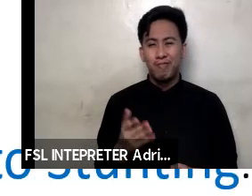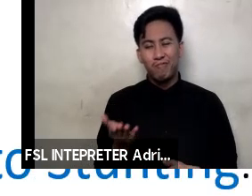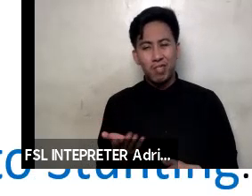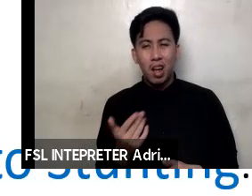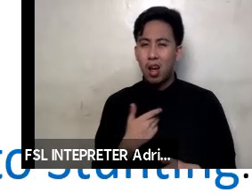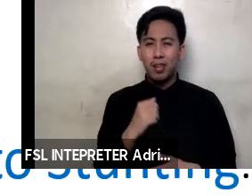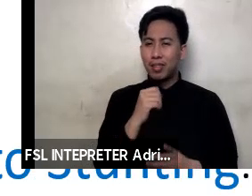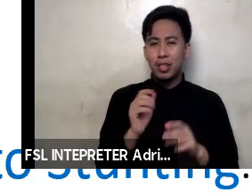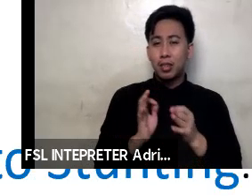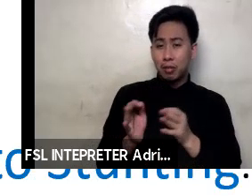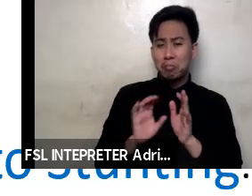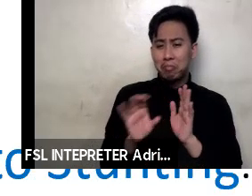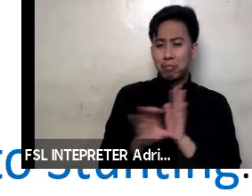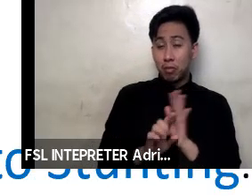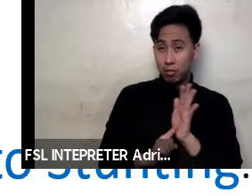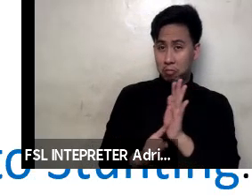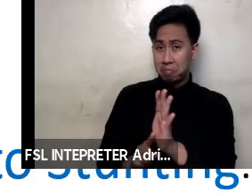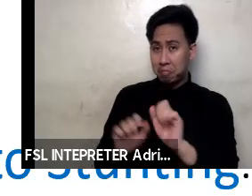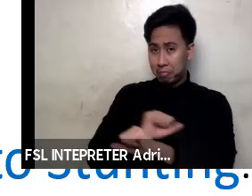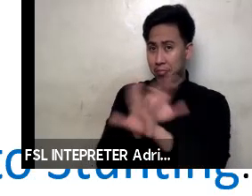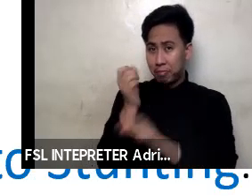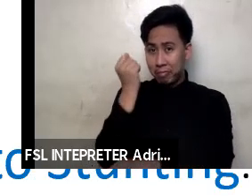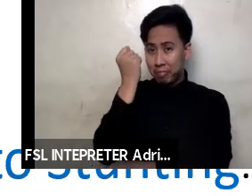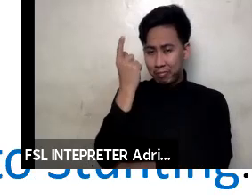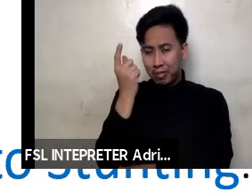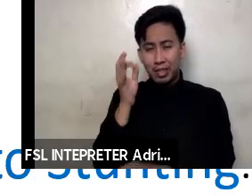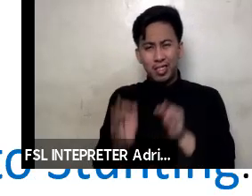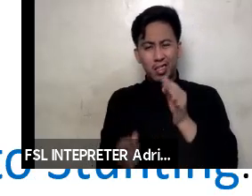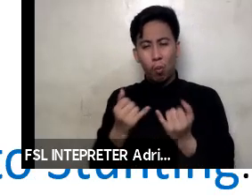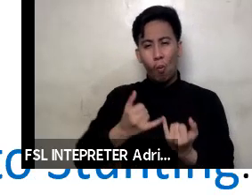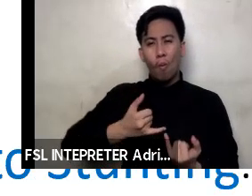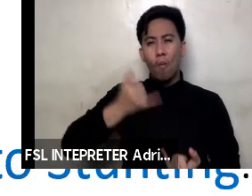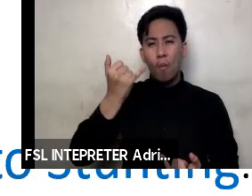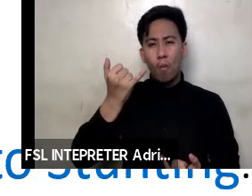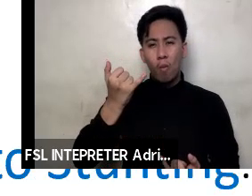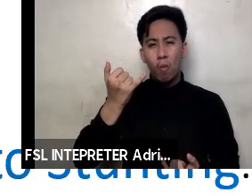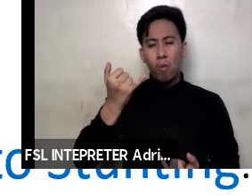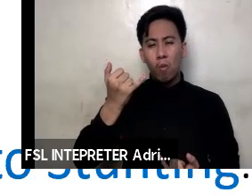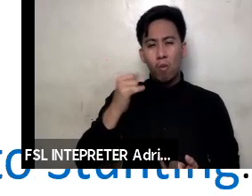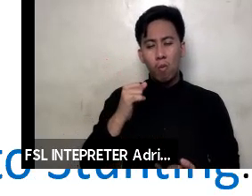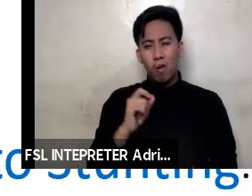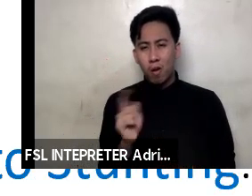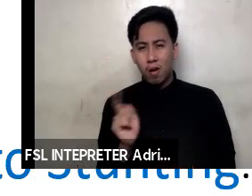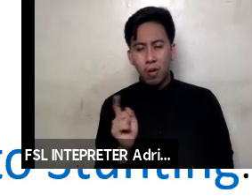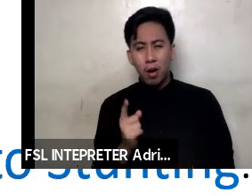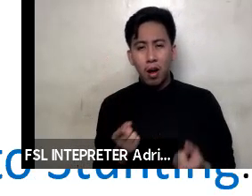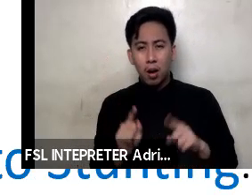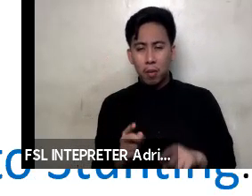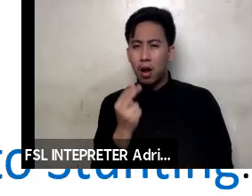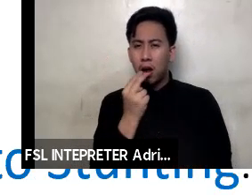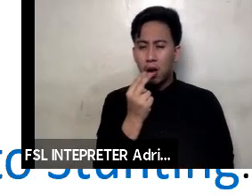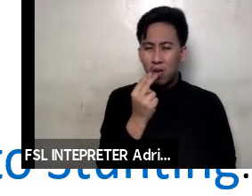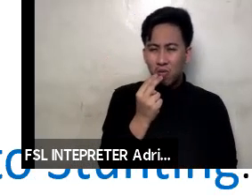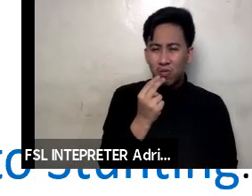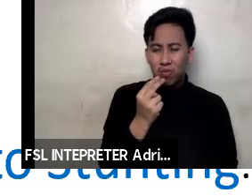kasi the picture would speak for itself. Kasi every time na wasted yung bata, no, nagsisiso yung kanyang nutritional status. So